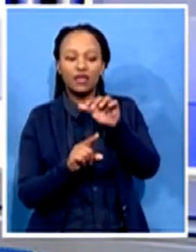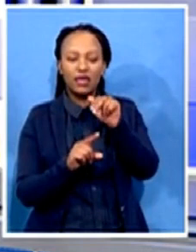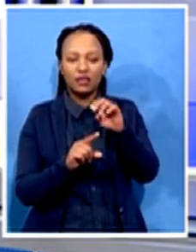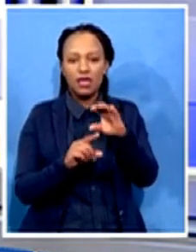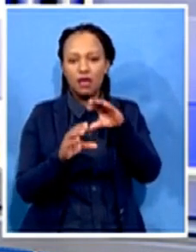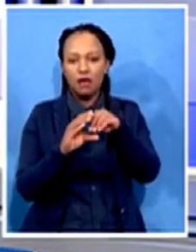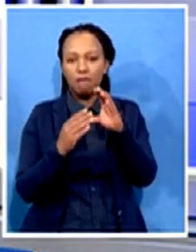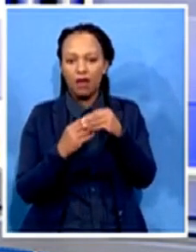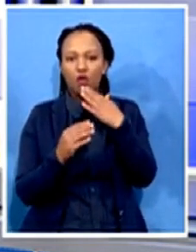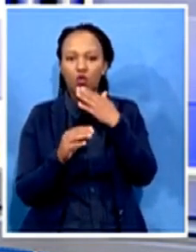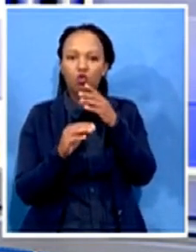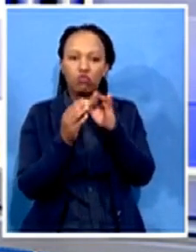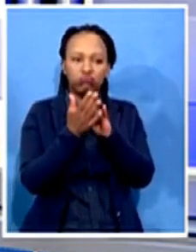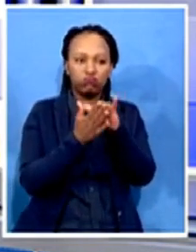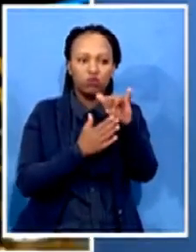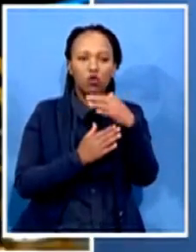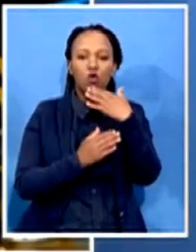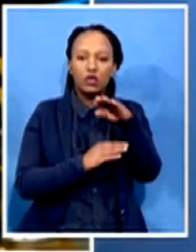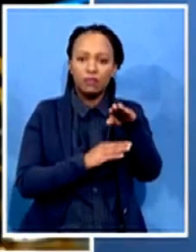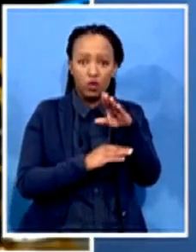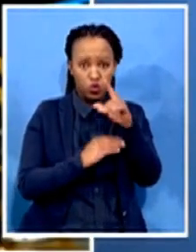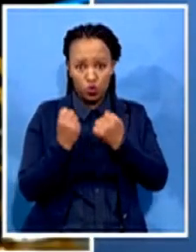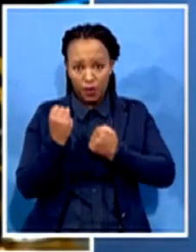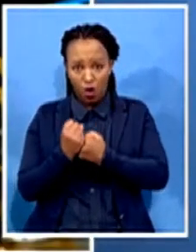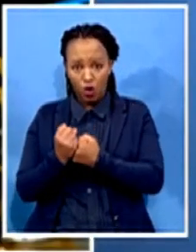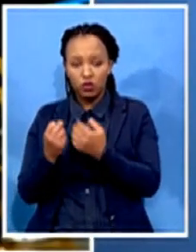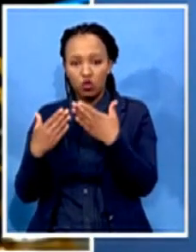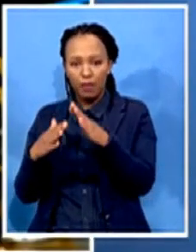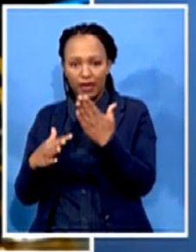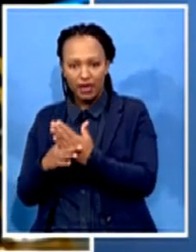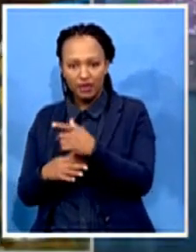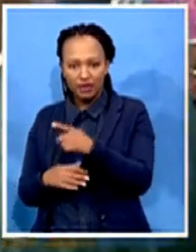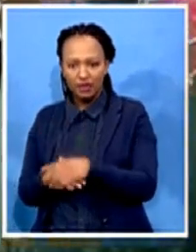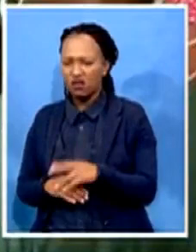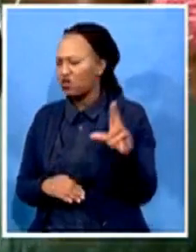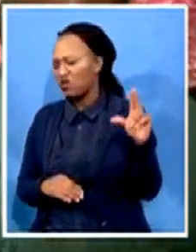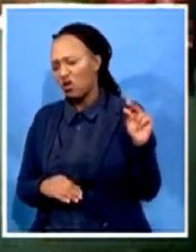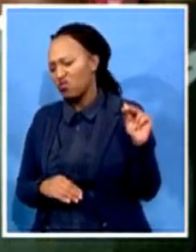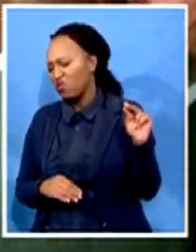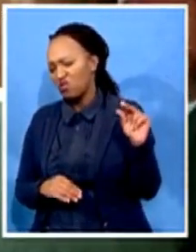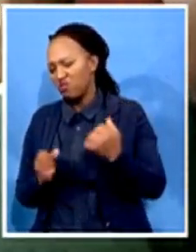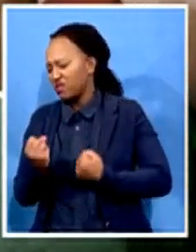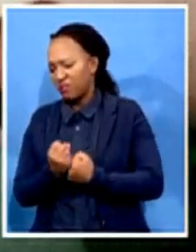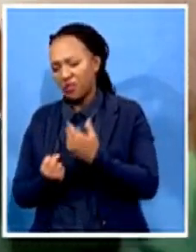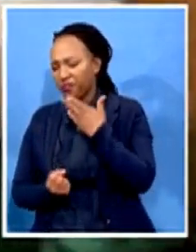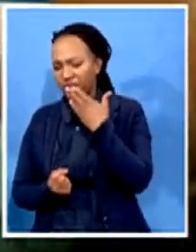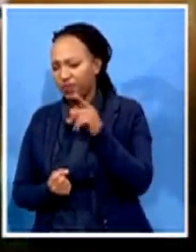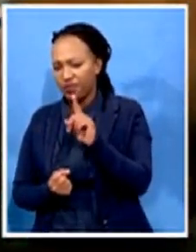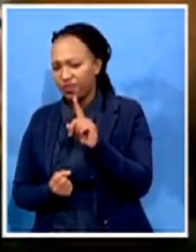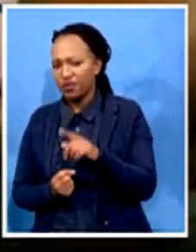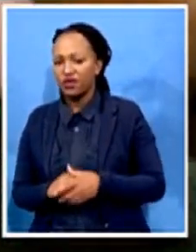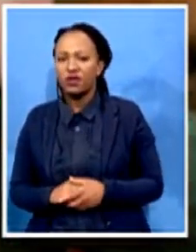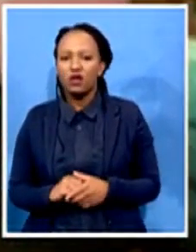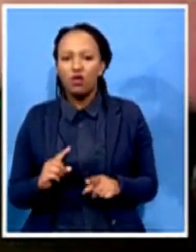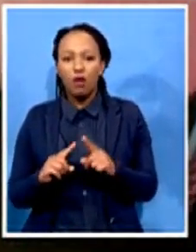that course of action? No. I don't support that. All I'm interested in is why